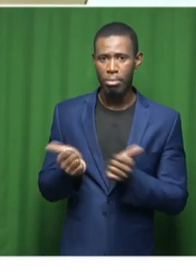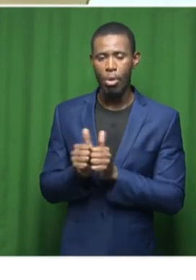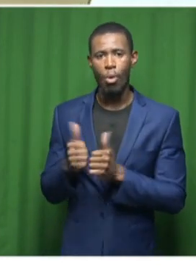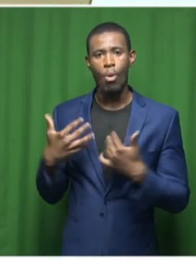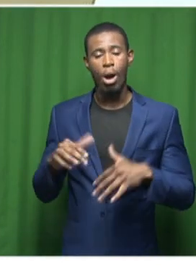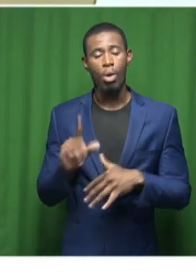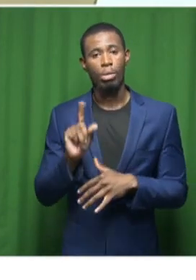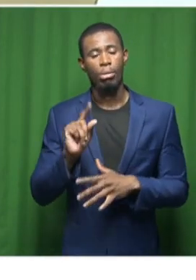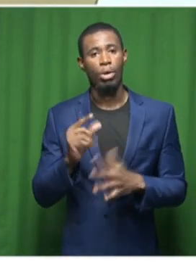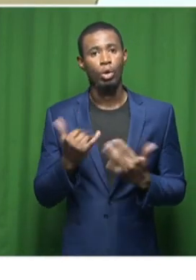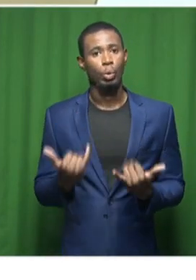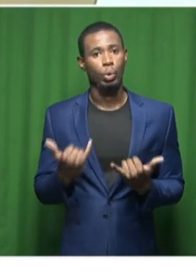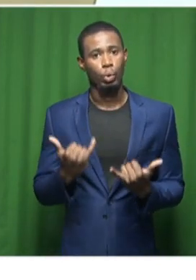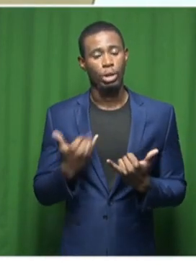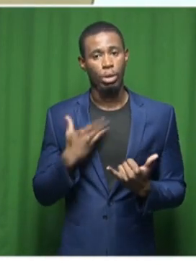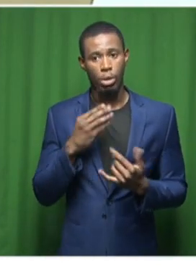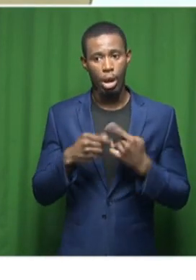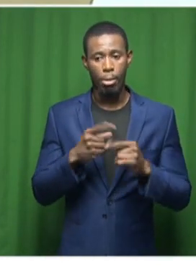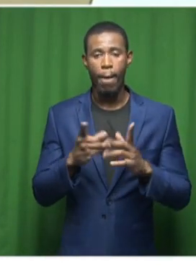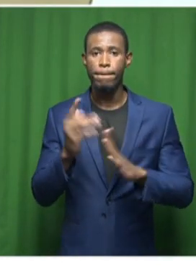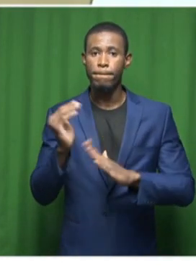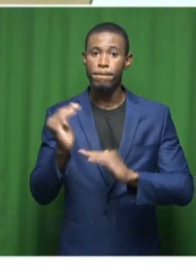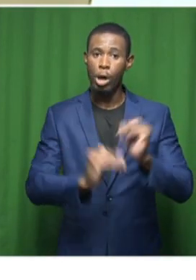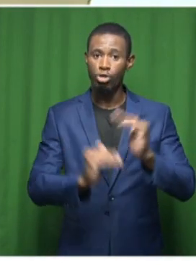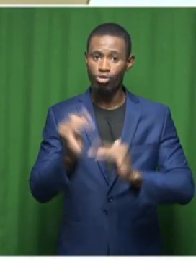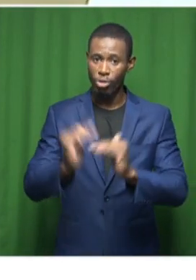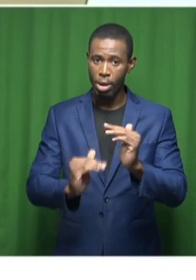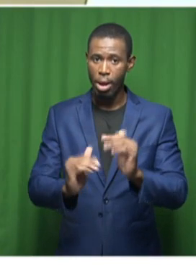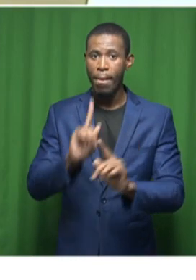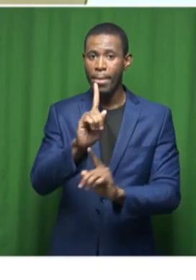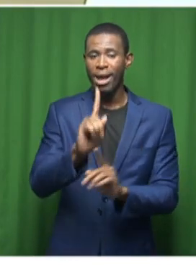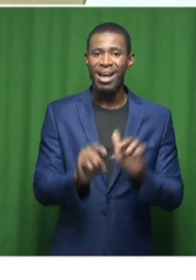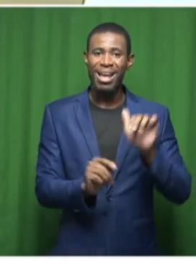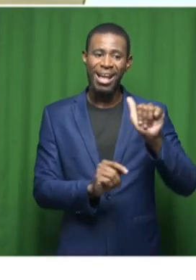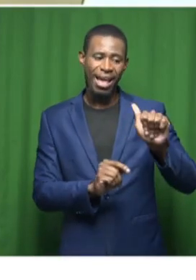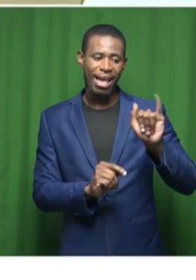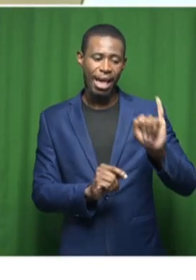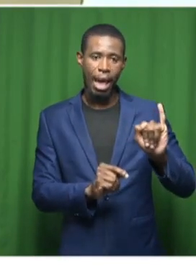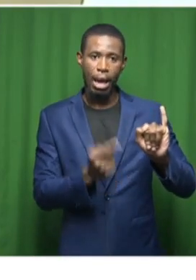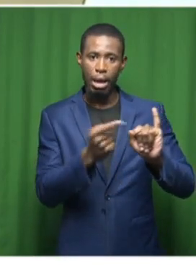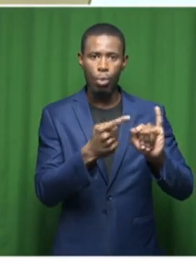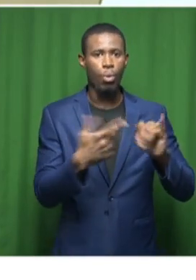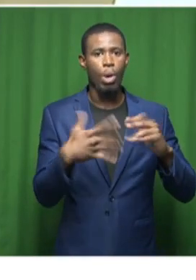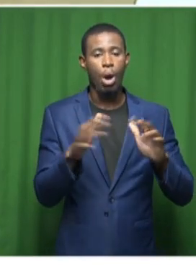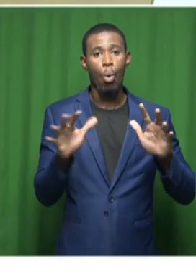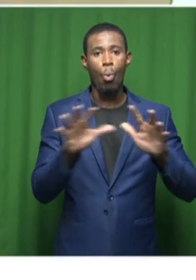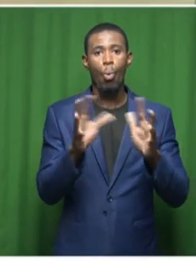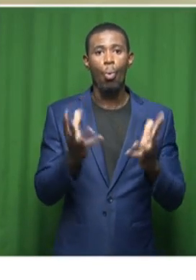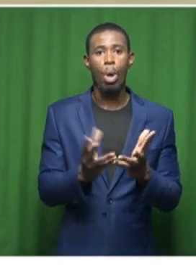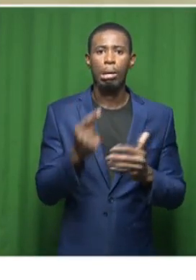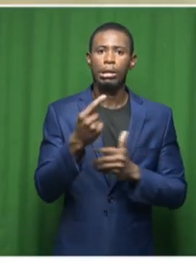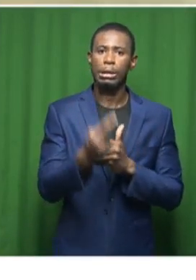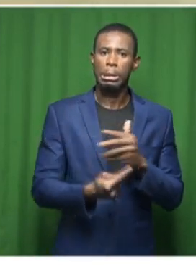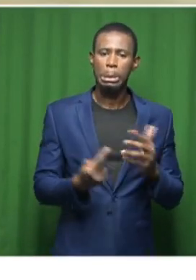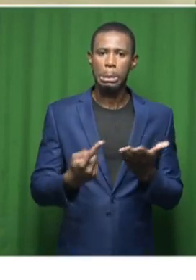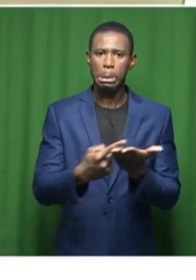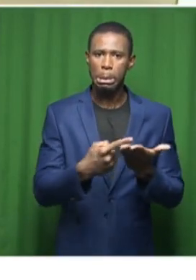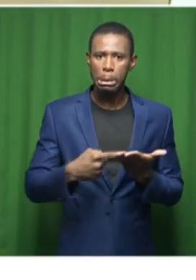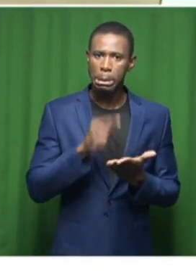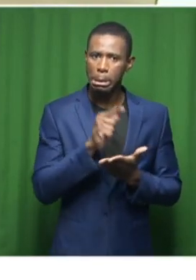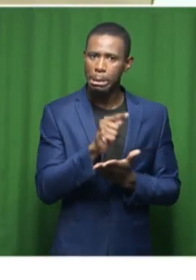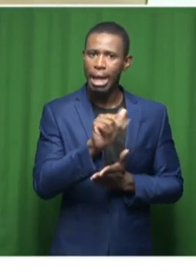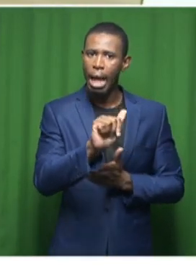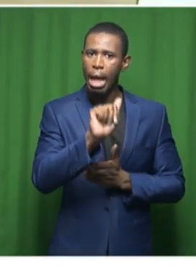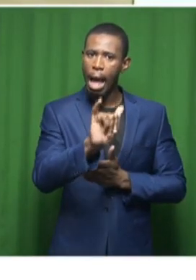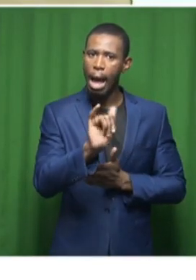just be talking about construction, but artificial intelligence, a global conversation in different aspects of our life. And